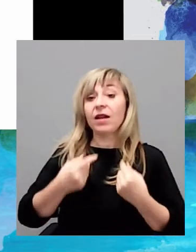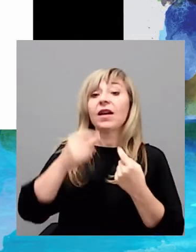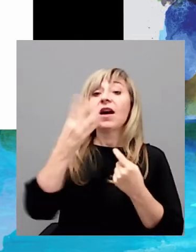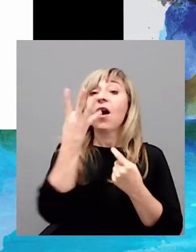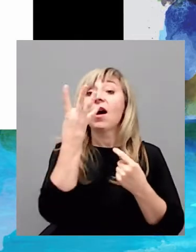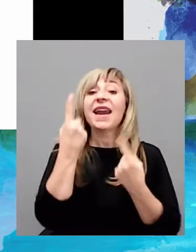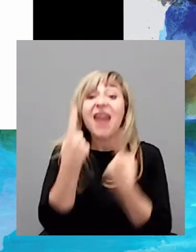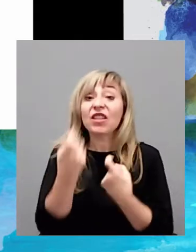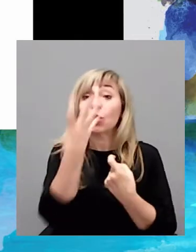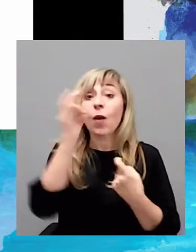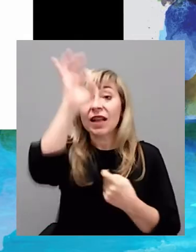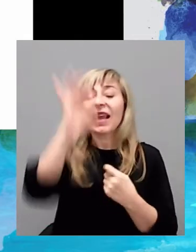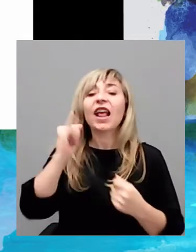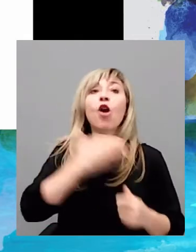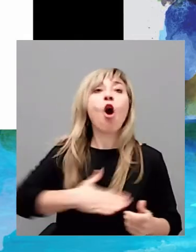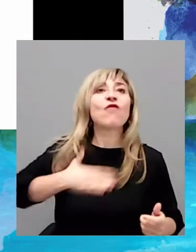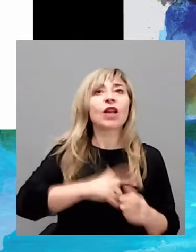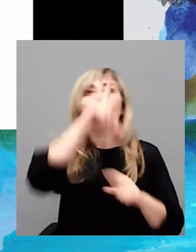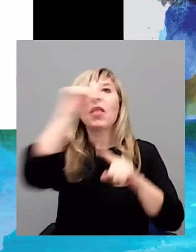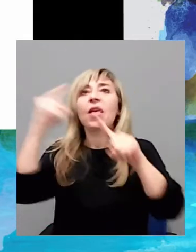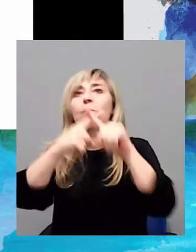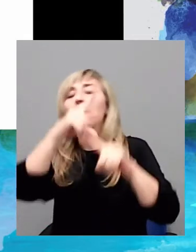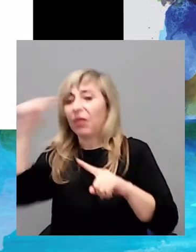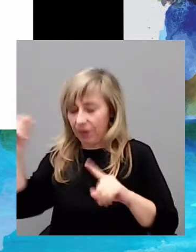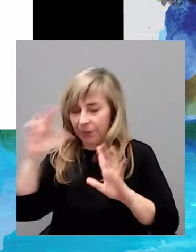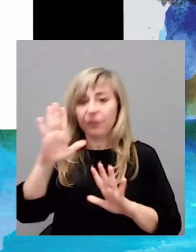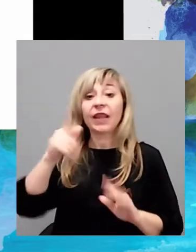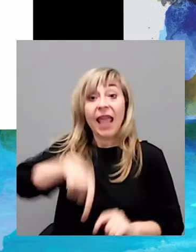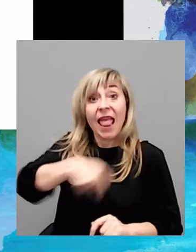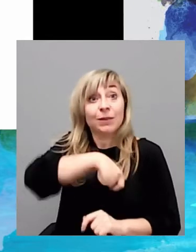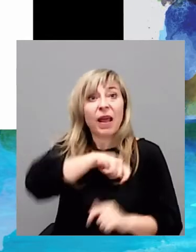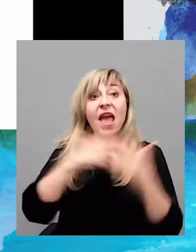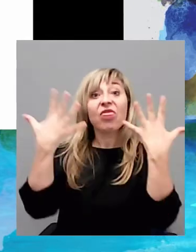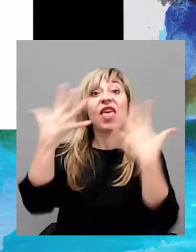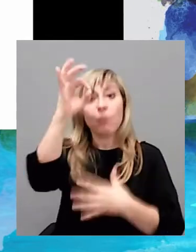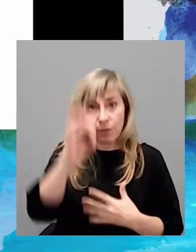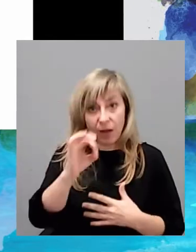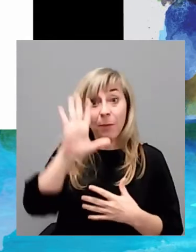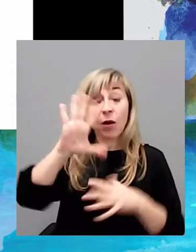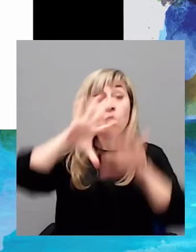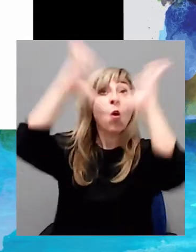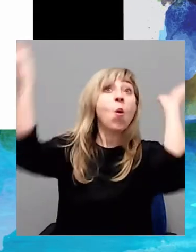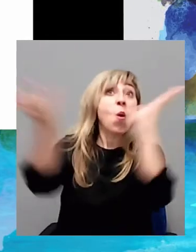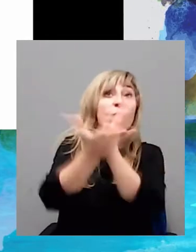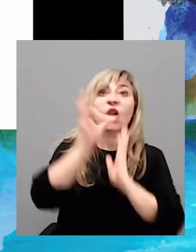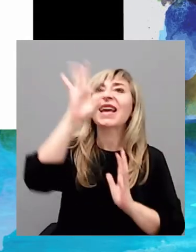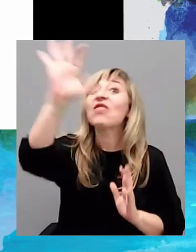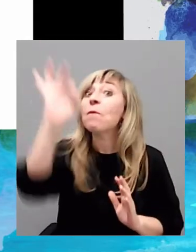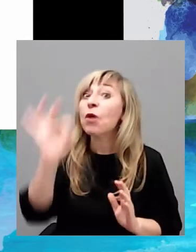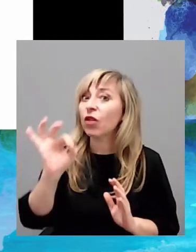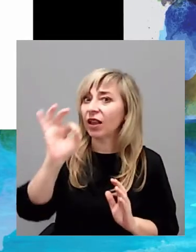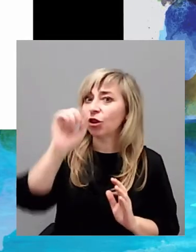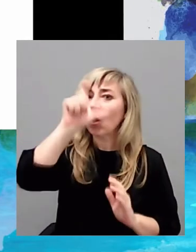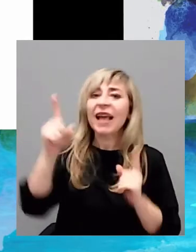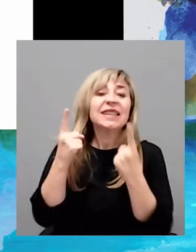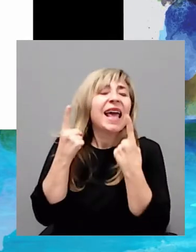population can take part. It's essential for 10% of people in Spain and for 15%